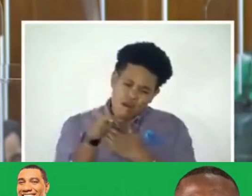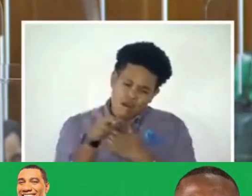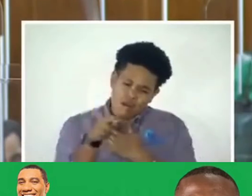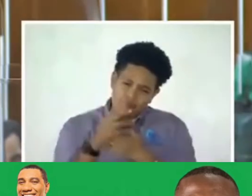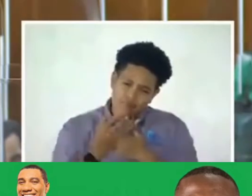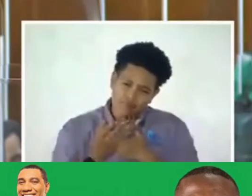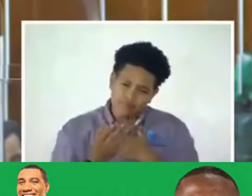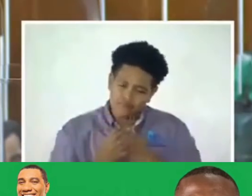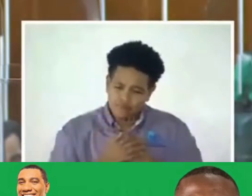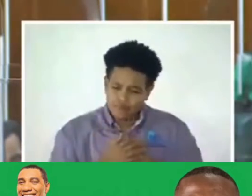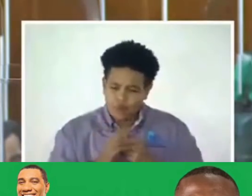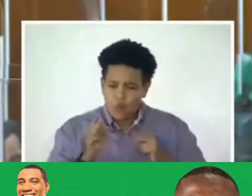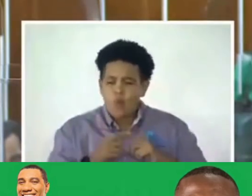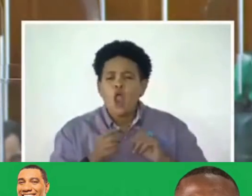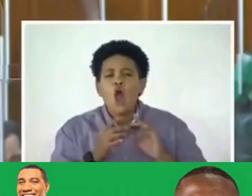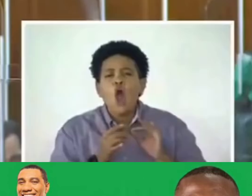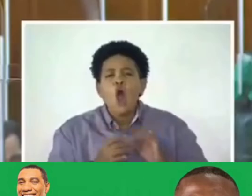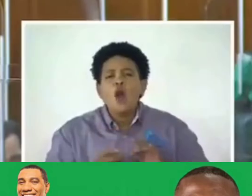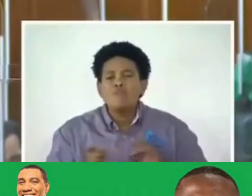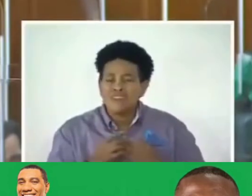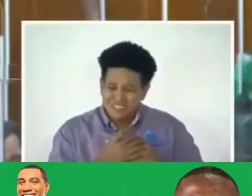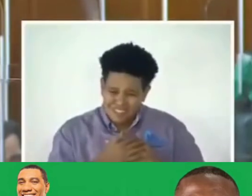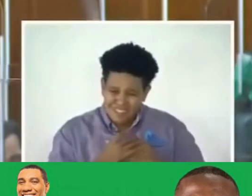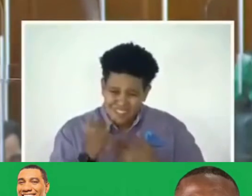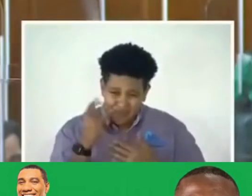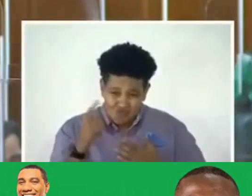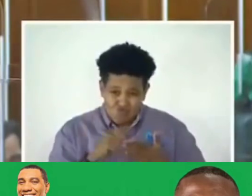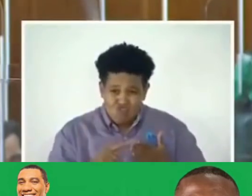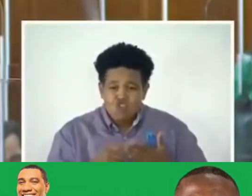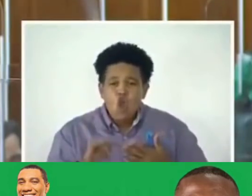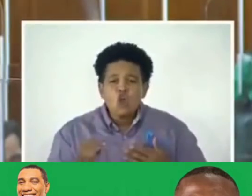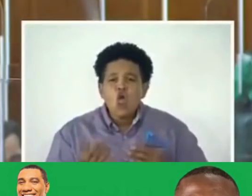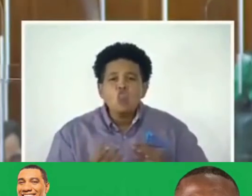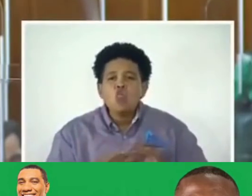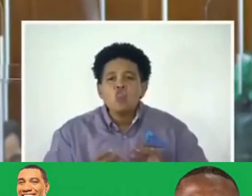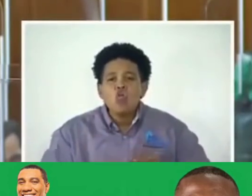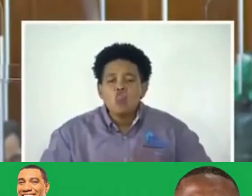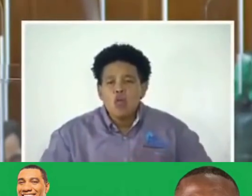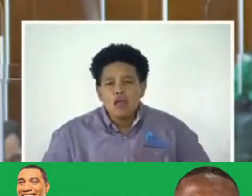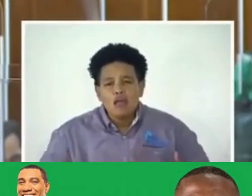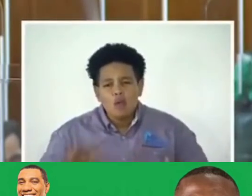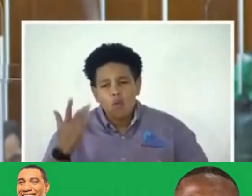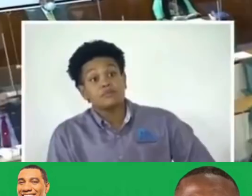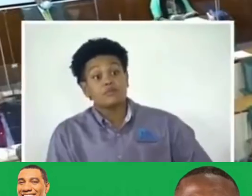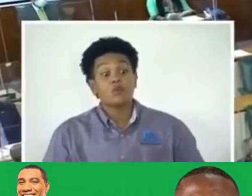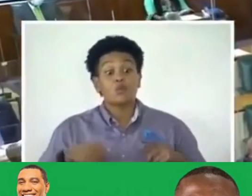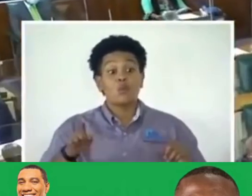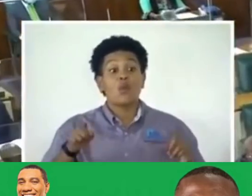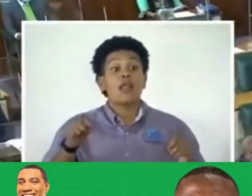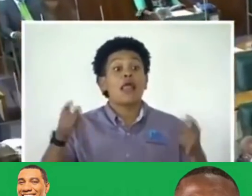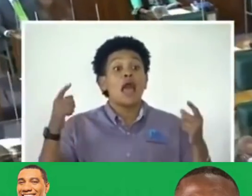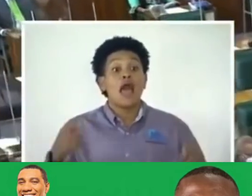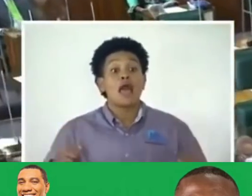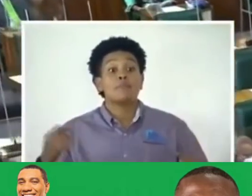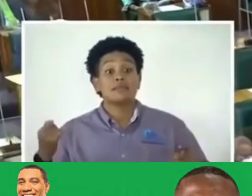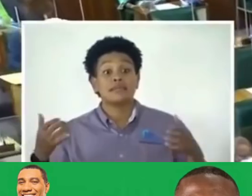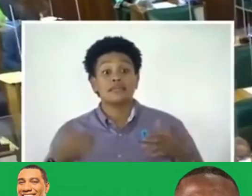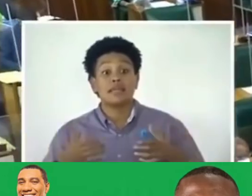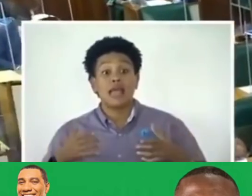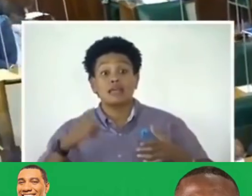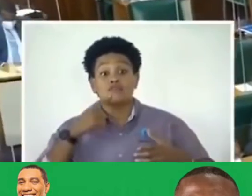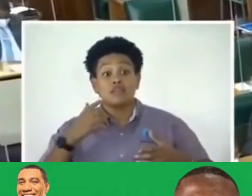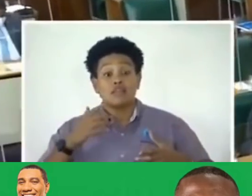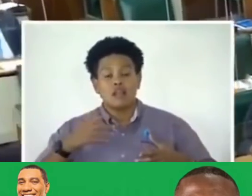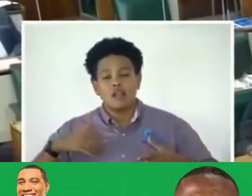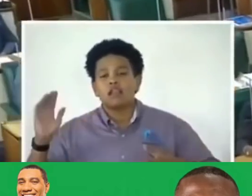Scott Motley says Prime Minister Andrew Holness must address the issue. But I would say that, yes, the Prime Minister in